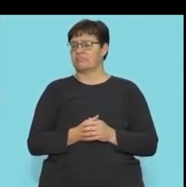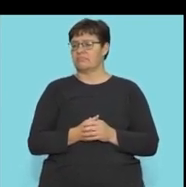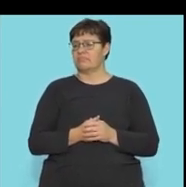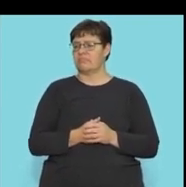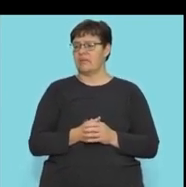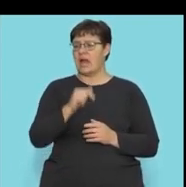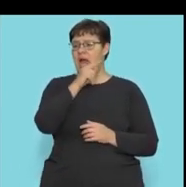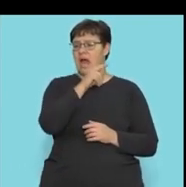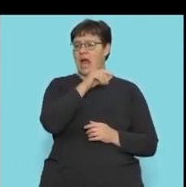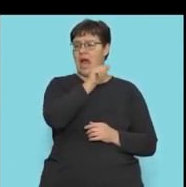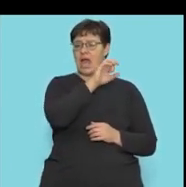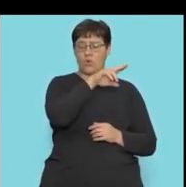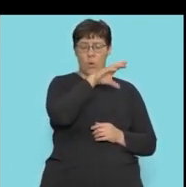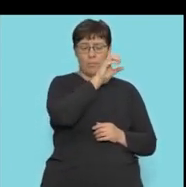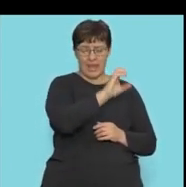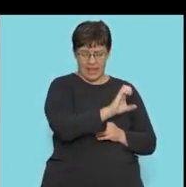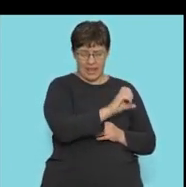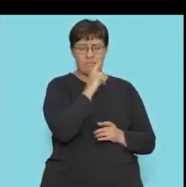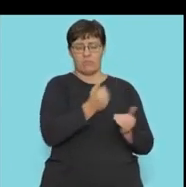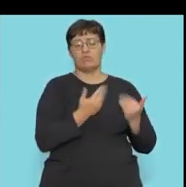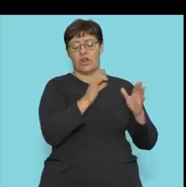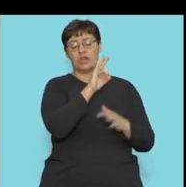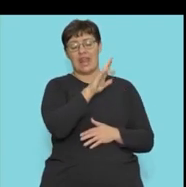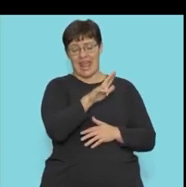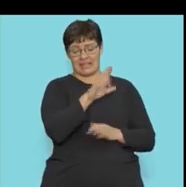respiration produces 38 molecules of ATP.